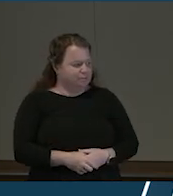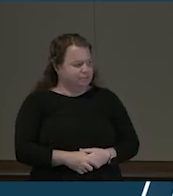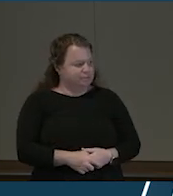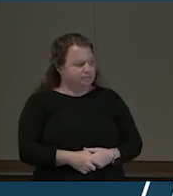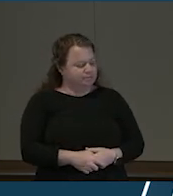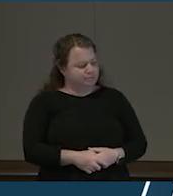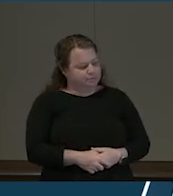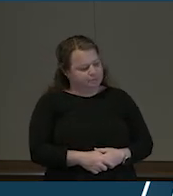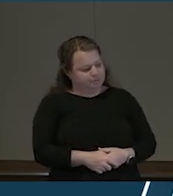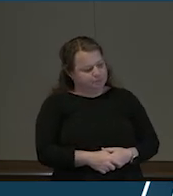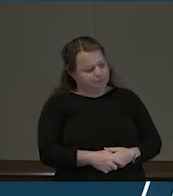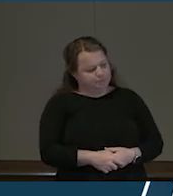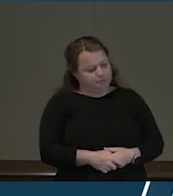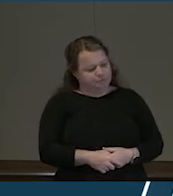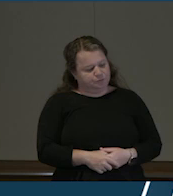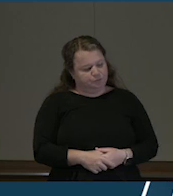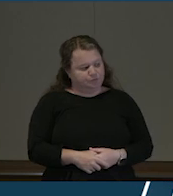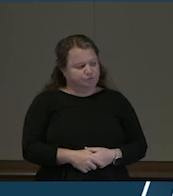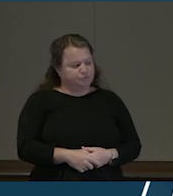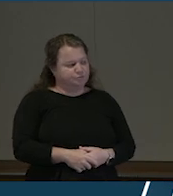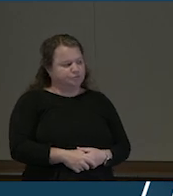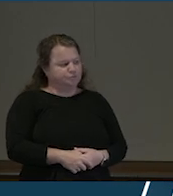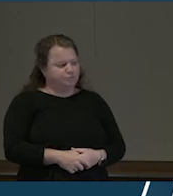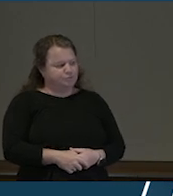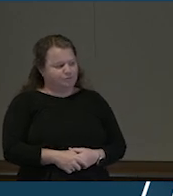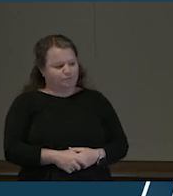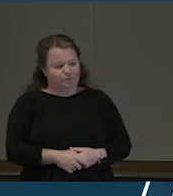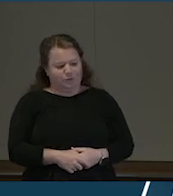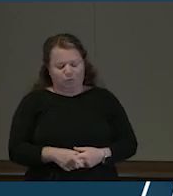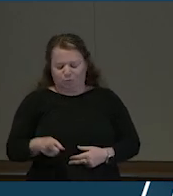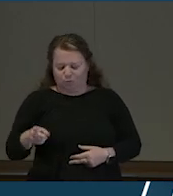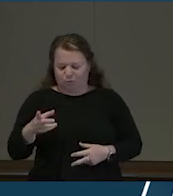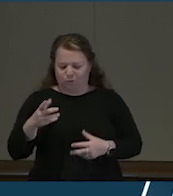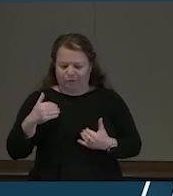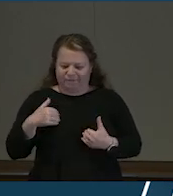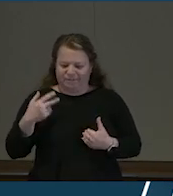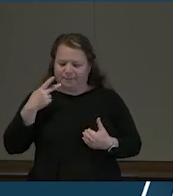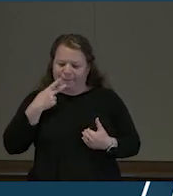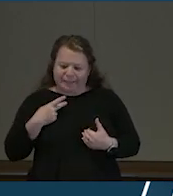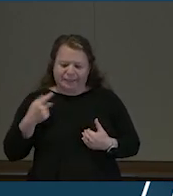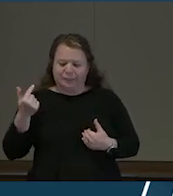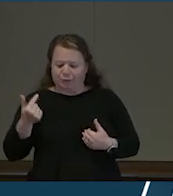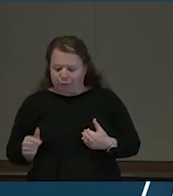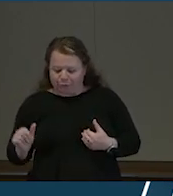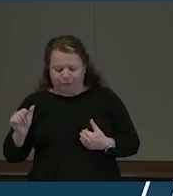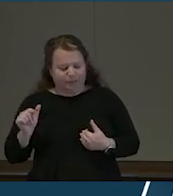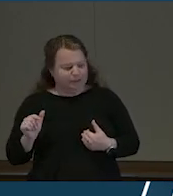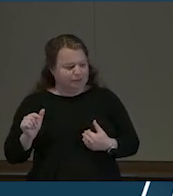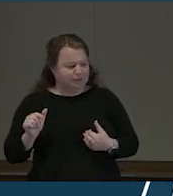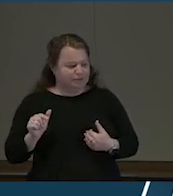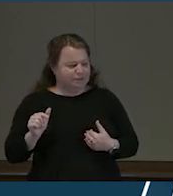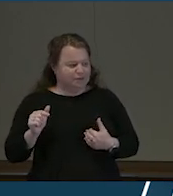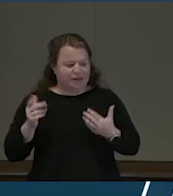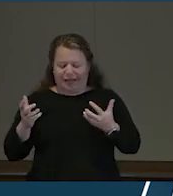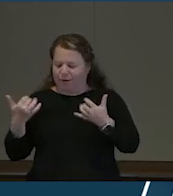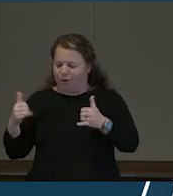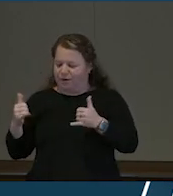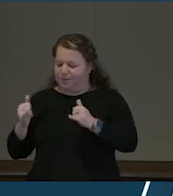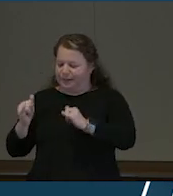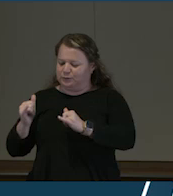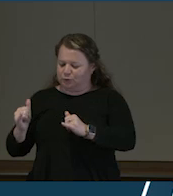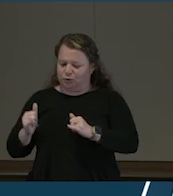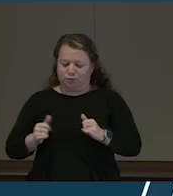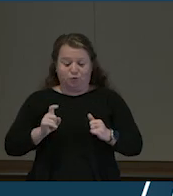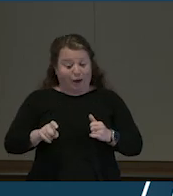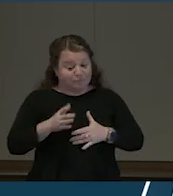role play with. Ooh, you've got the pink and the green. Here, let me play here too. Oh, you got to